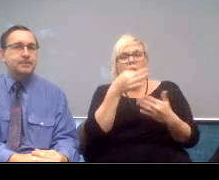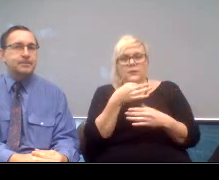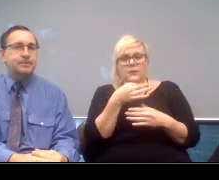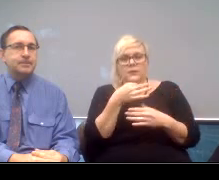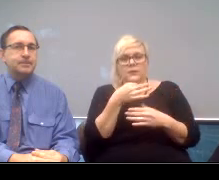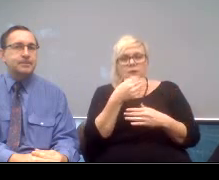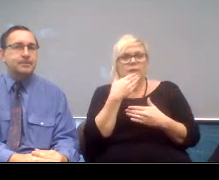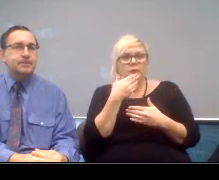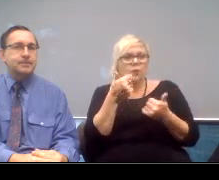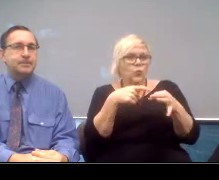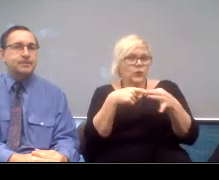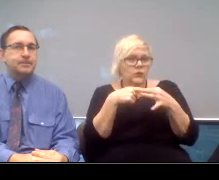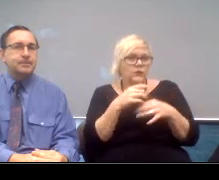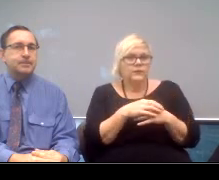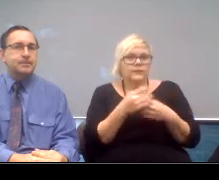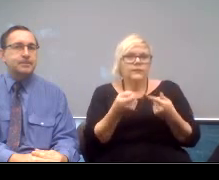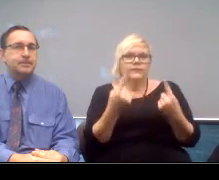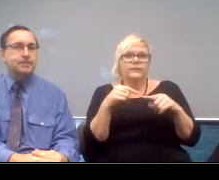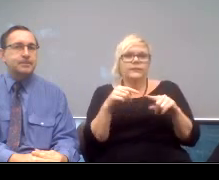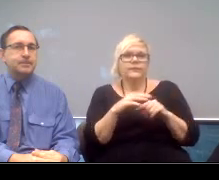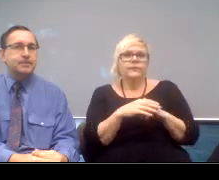question.